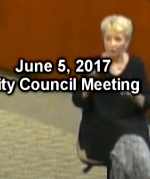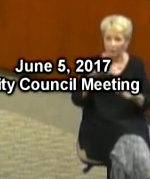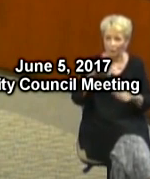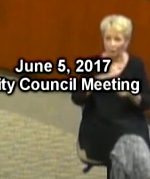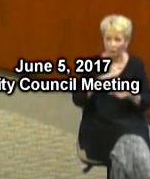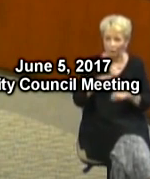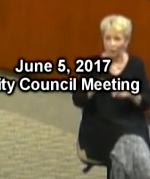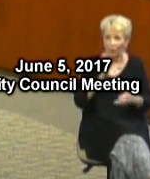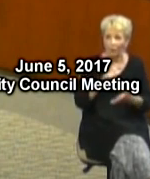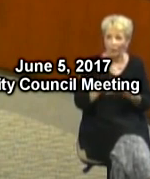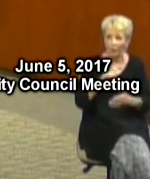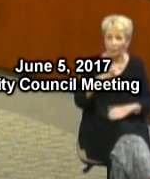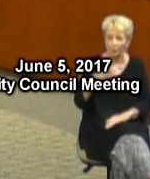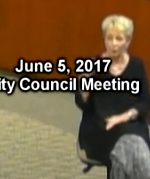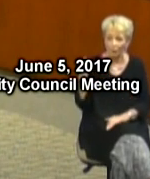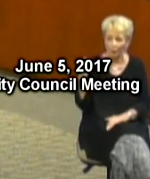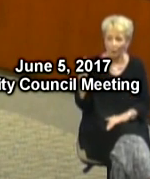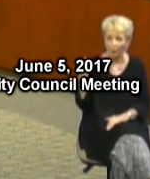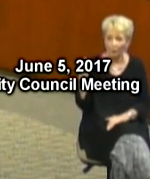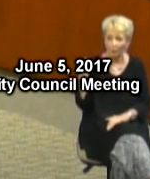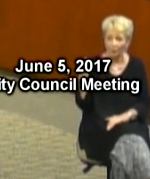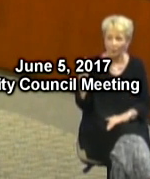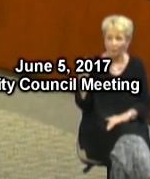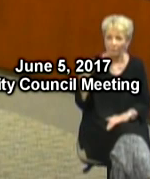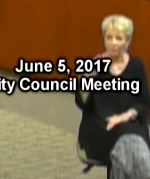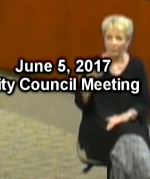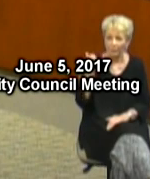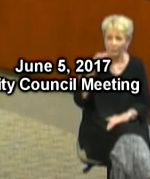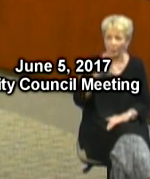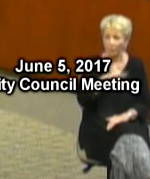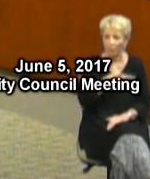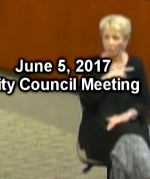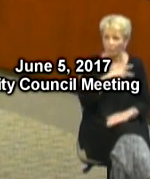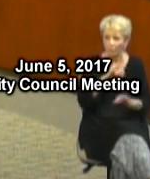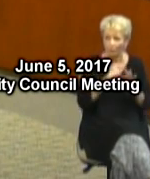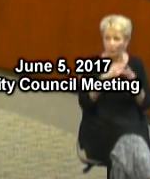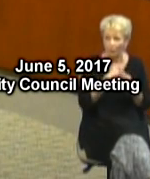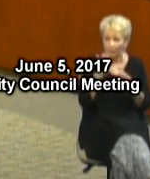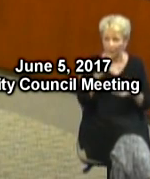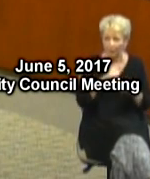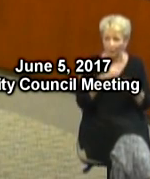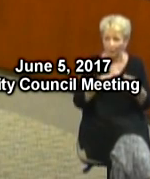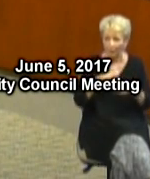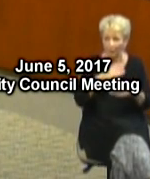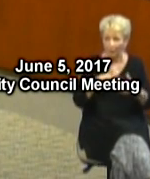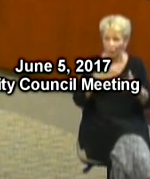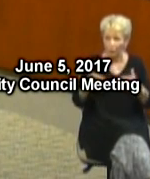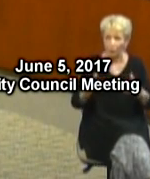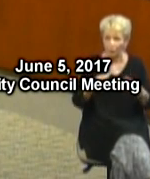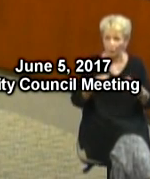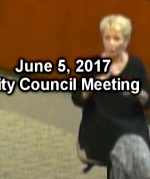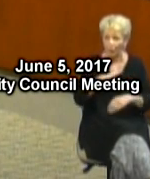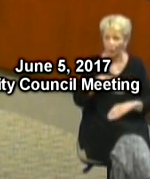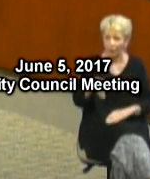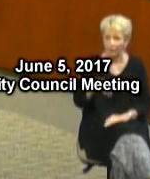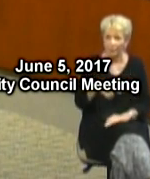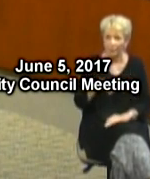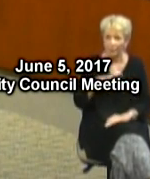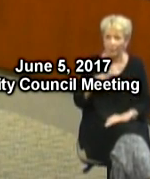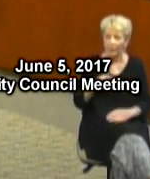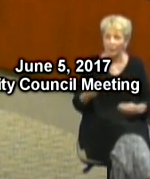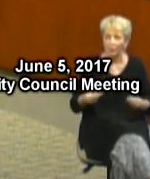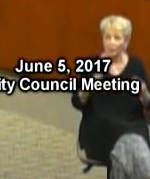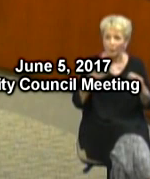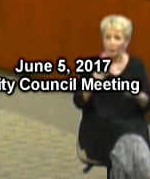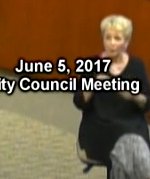on that, Mr. Mayor. Okay. It's recusal because of a personal family interest in the property or adjoining property. I need a motion